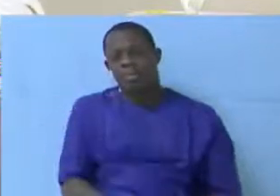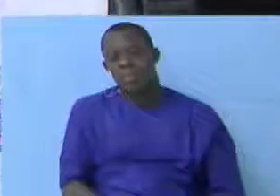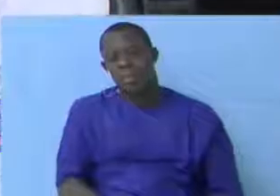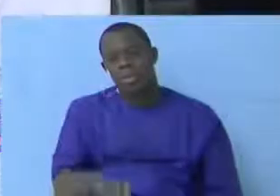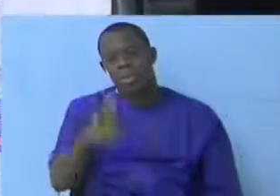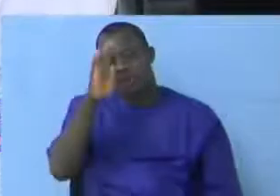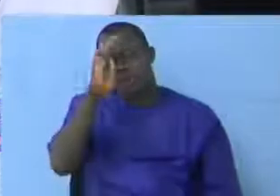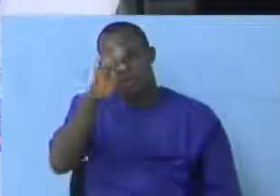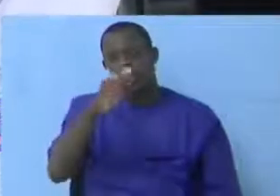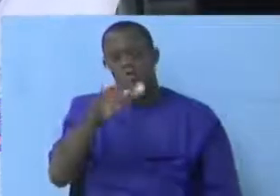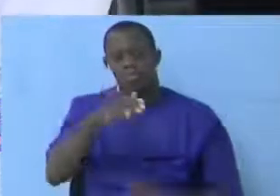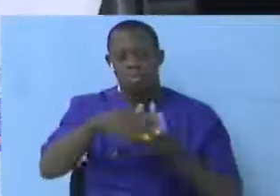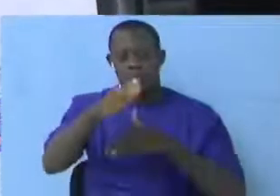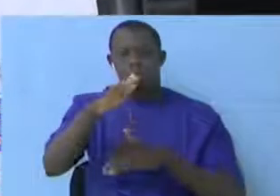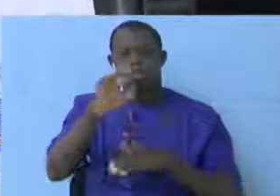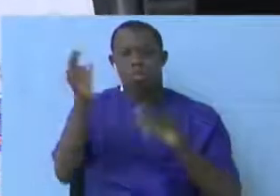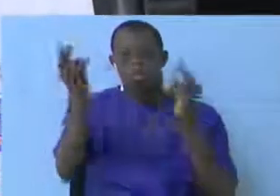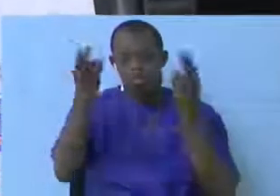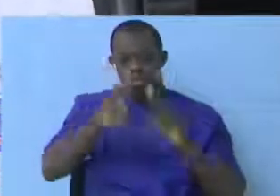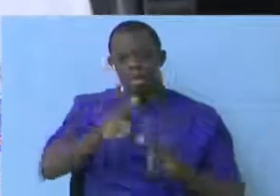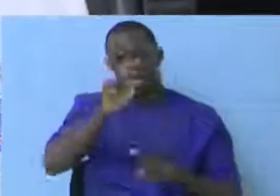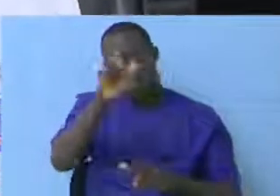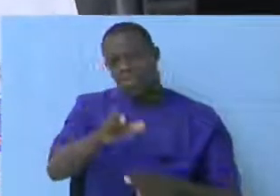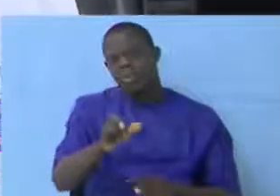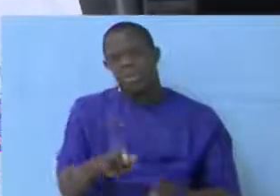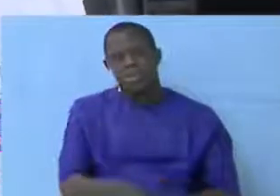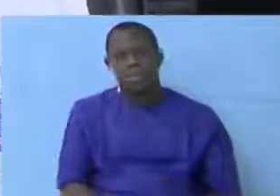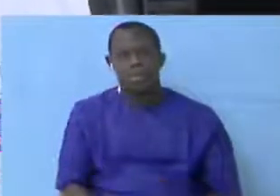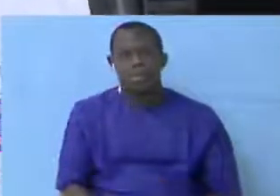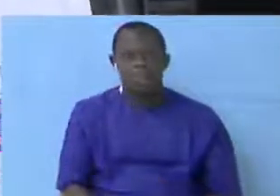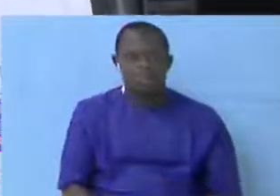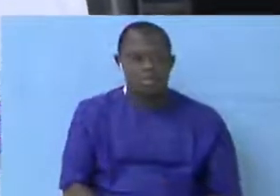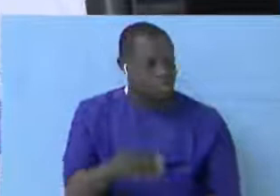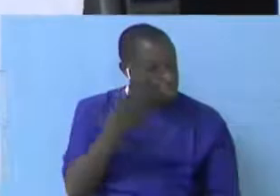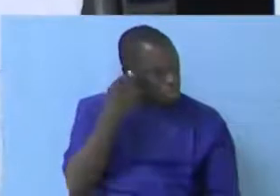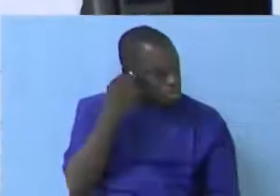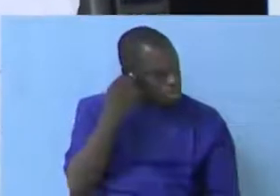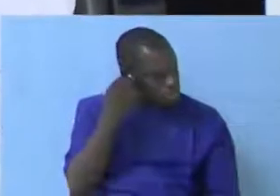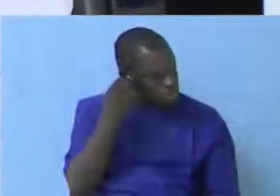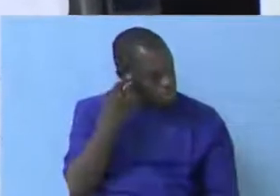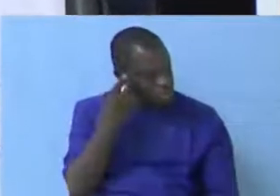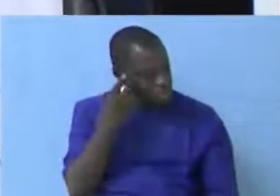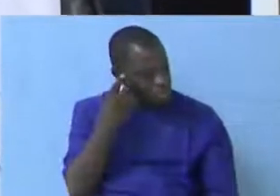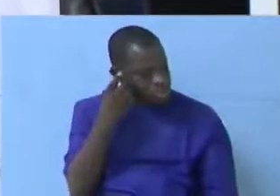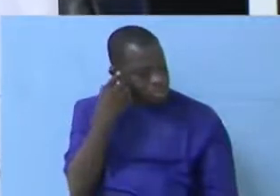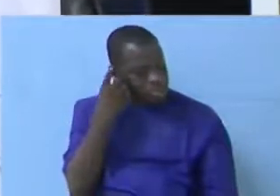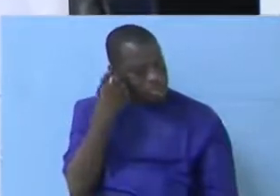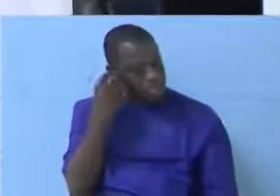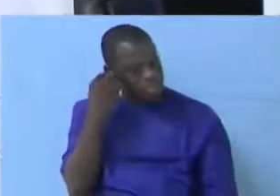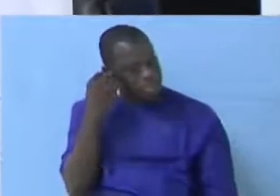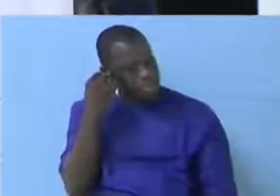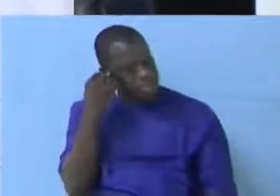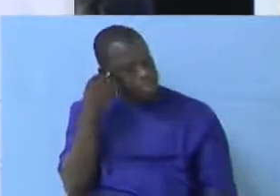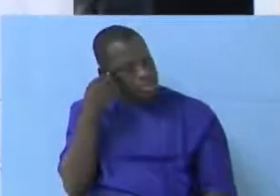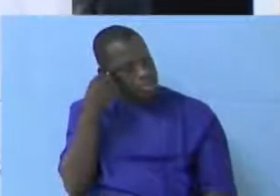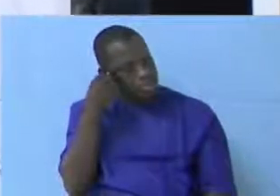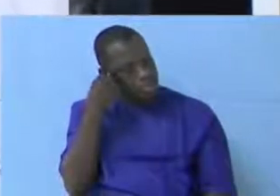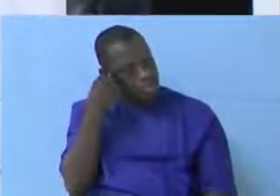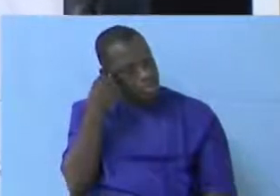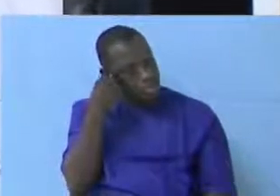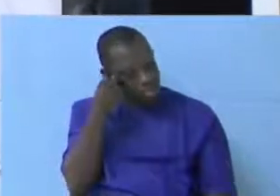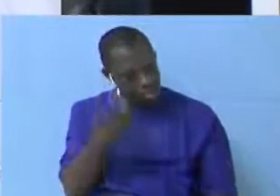Thank you very much, Council. Now I'm moving to the case of Ibu Sise and Mahmoud Joe.